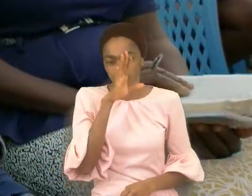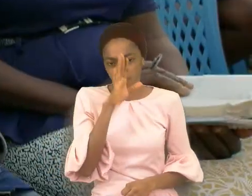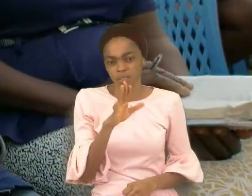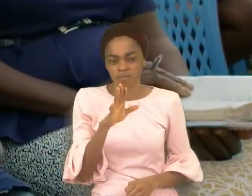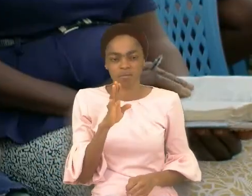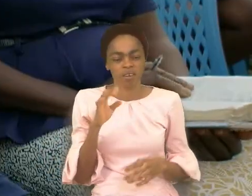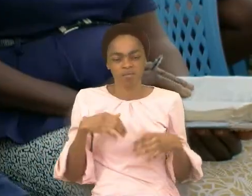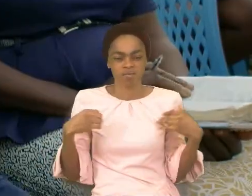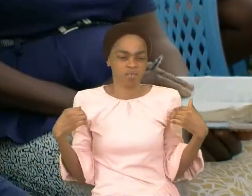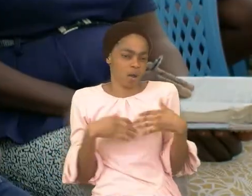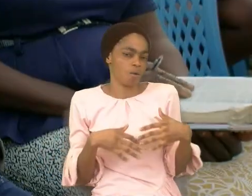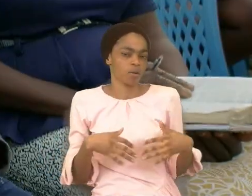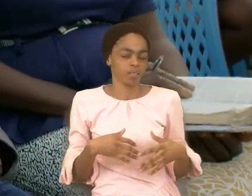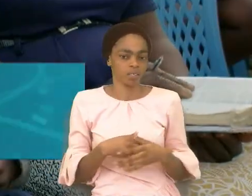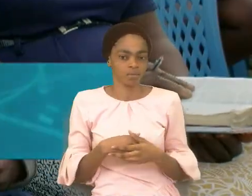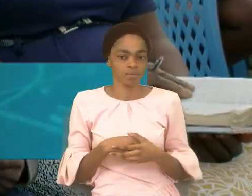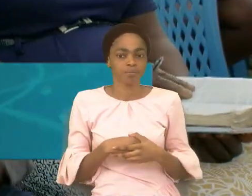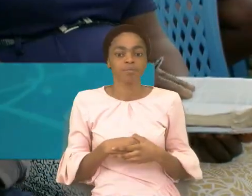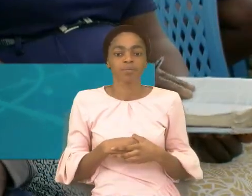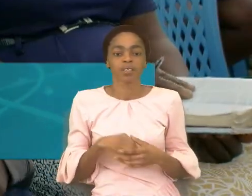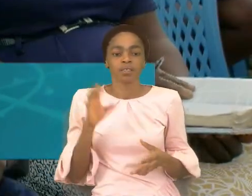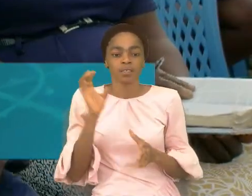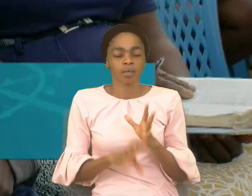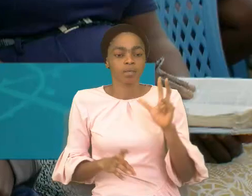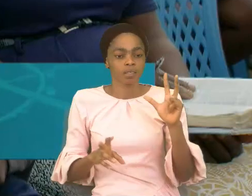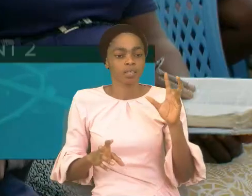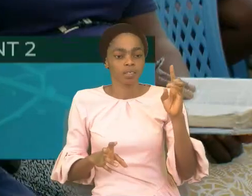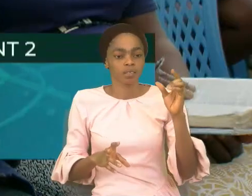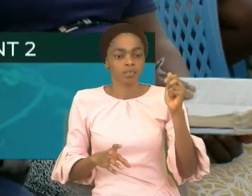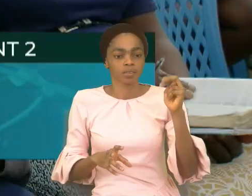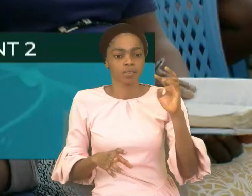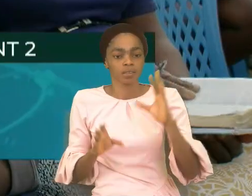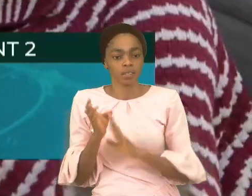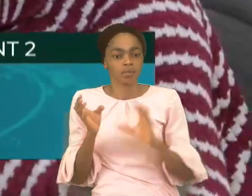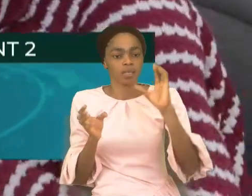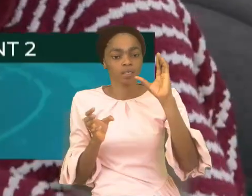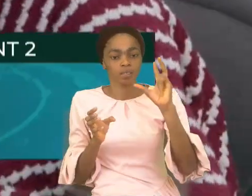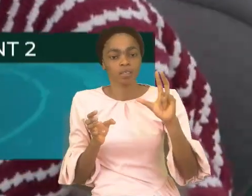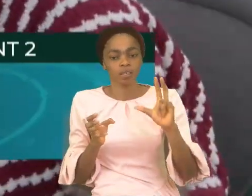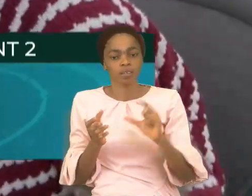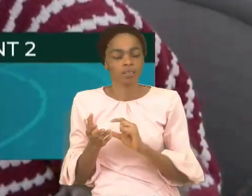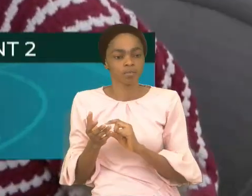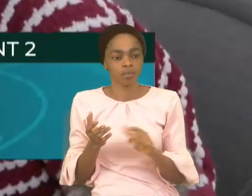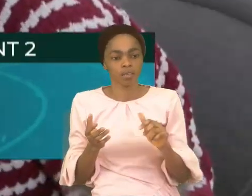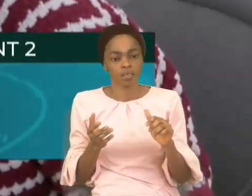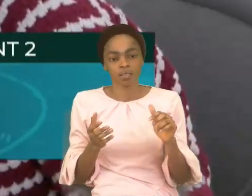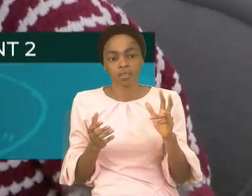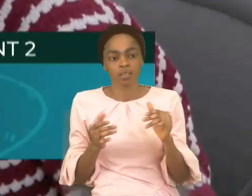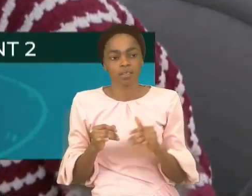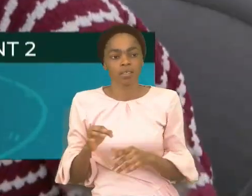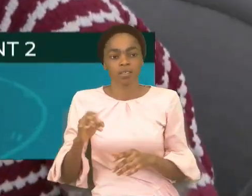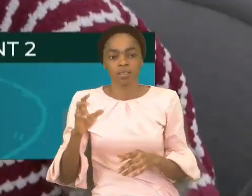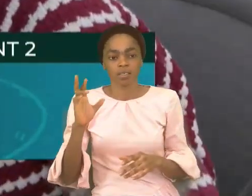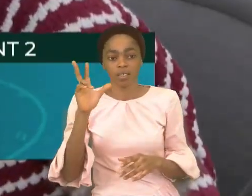Shadrach, Meshach, and Abednego answered and said to the king, they didn't whisper to